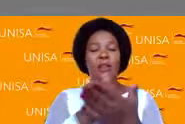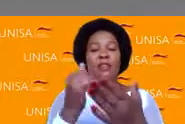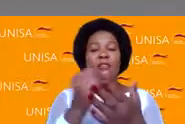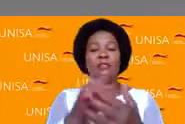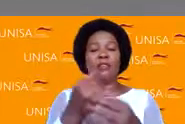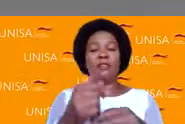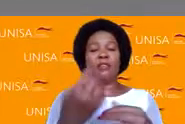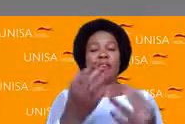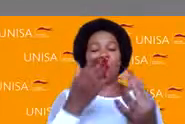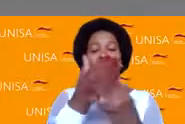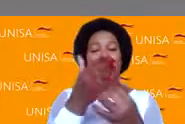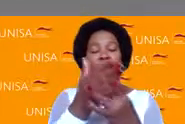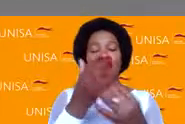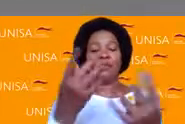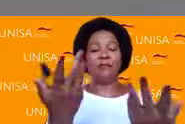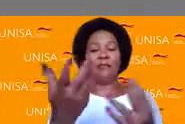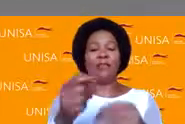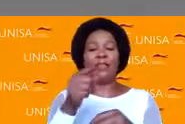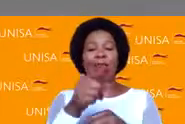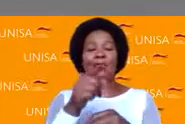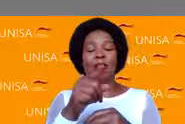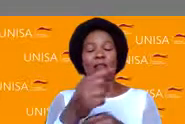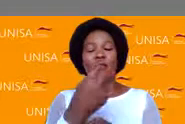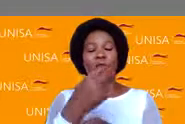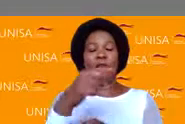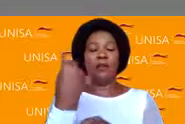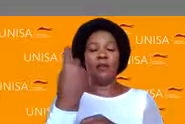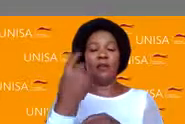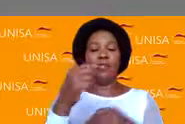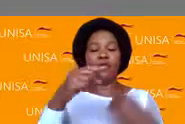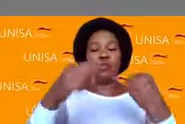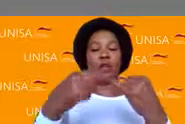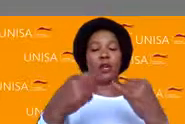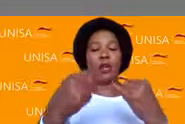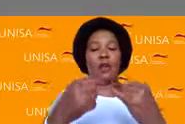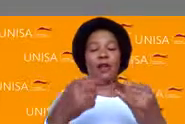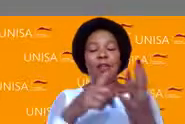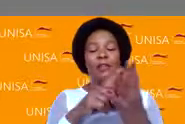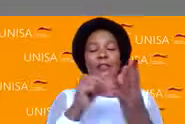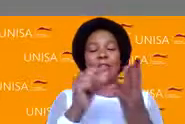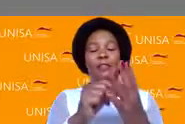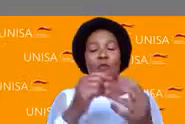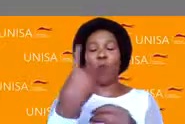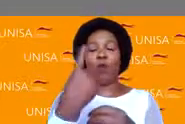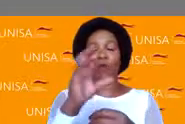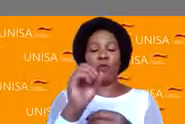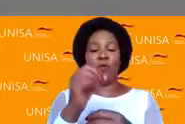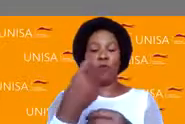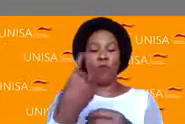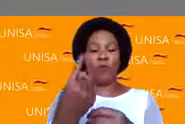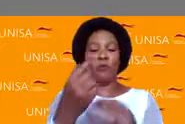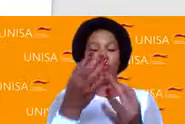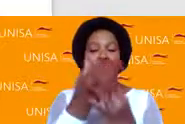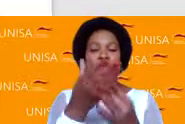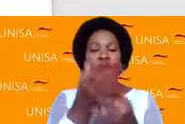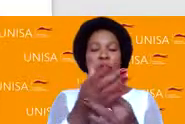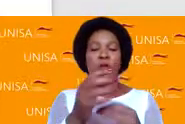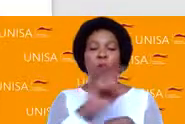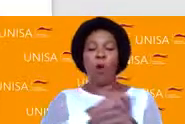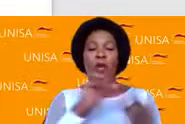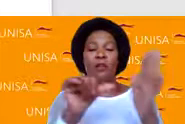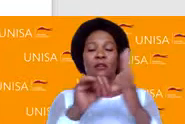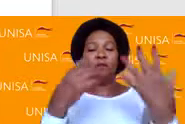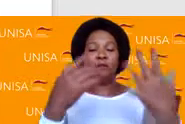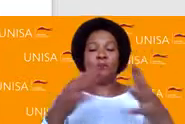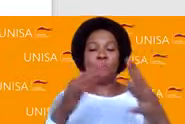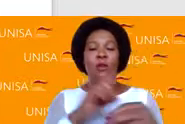got access. This is the first tutorial letter that you have to access and read. And why it's so important, it gives